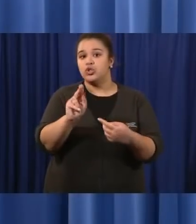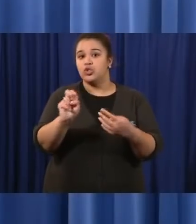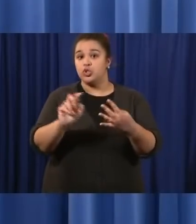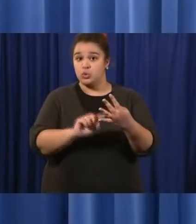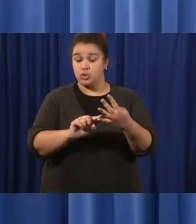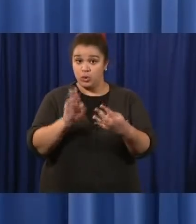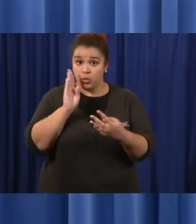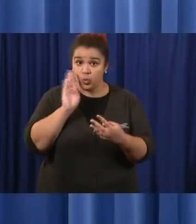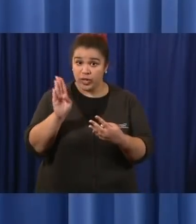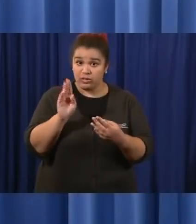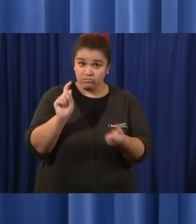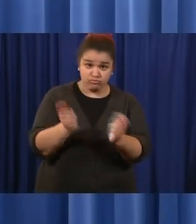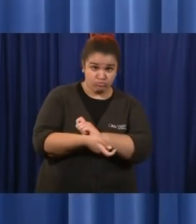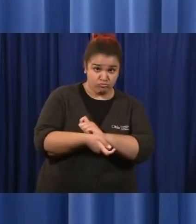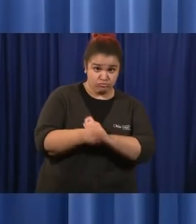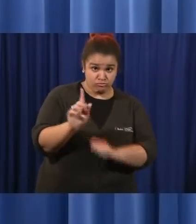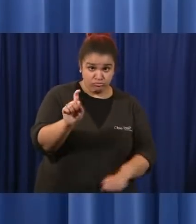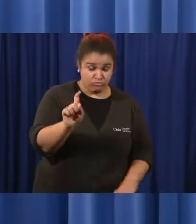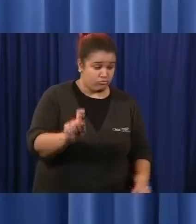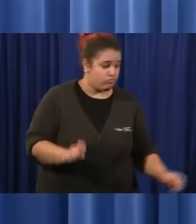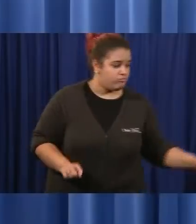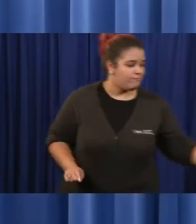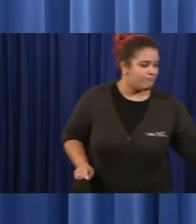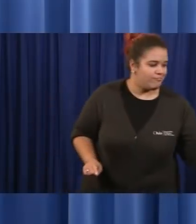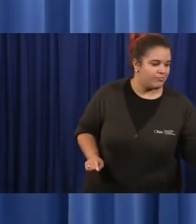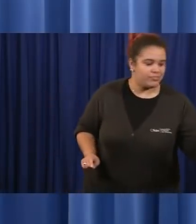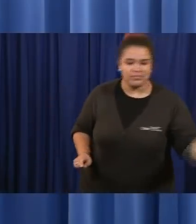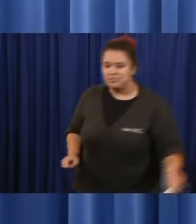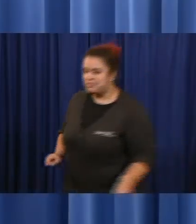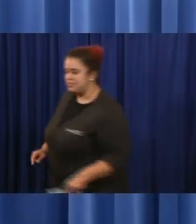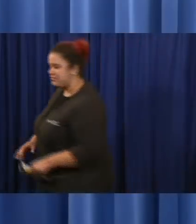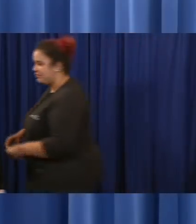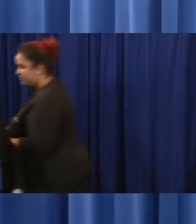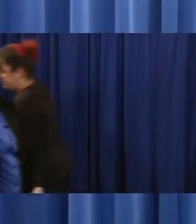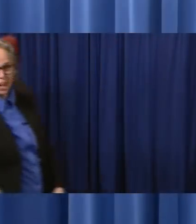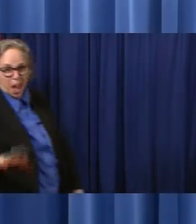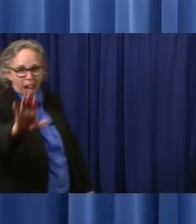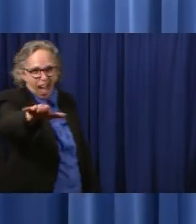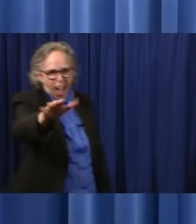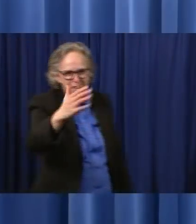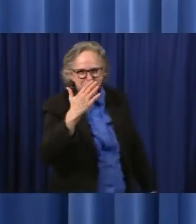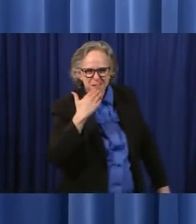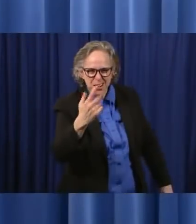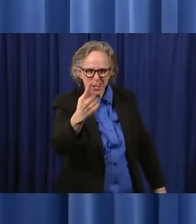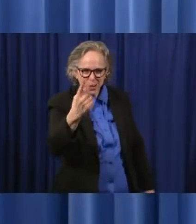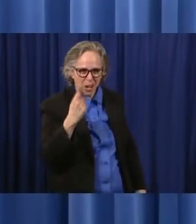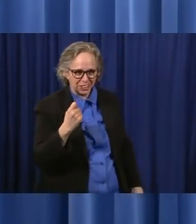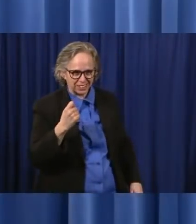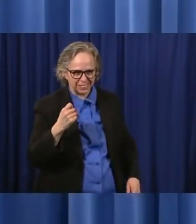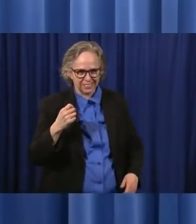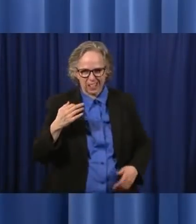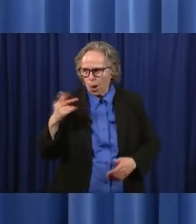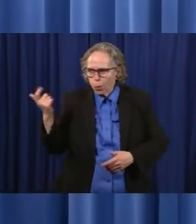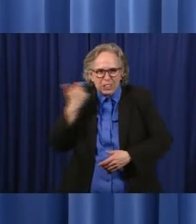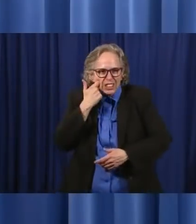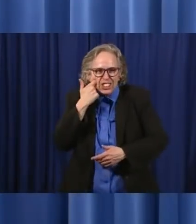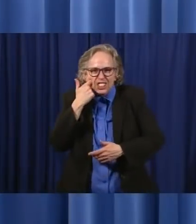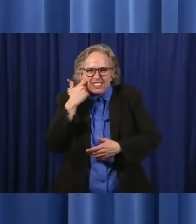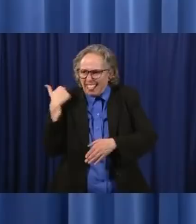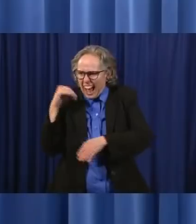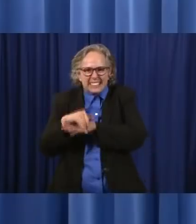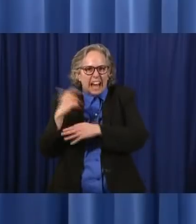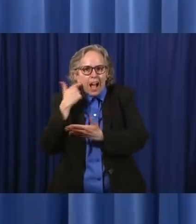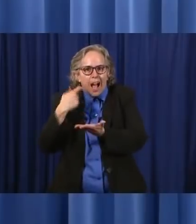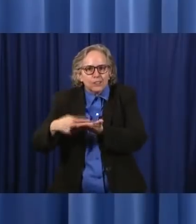That's a very good question. In fact, Lieutenant Governor and I were talking about that last night, I think. And we're certainly